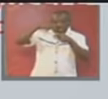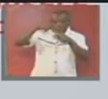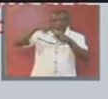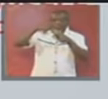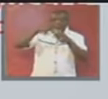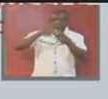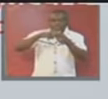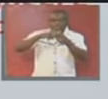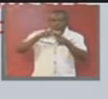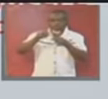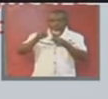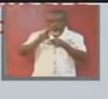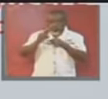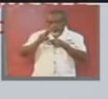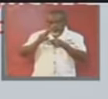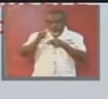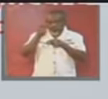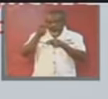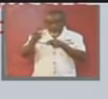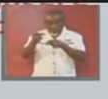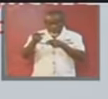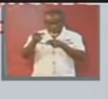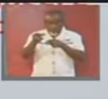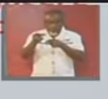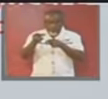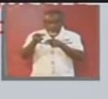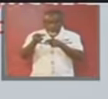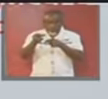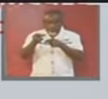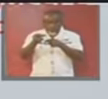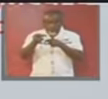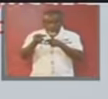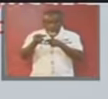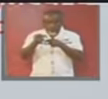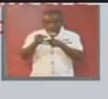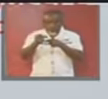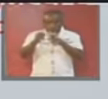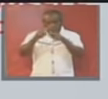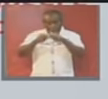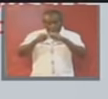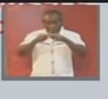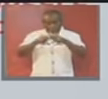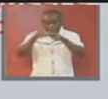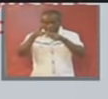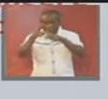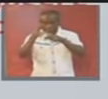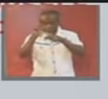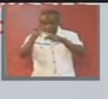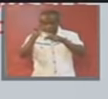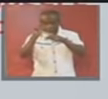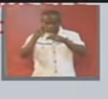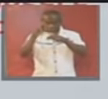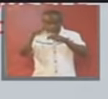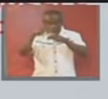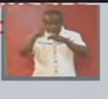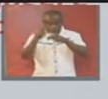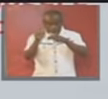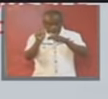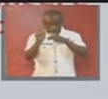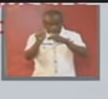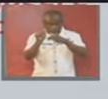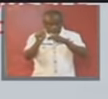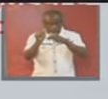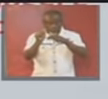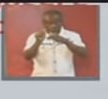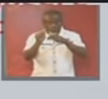to CARPHA's case definition of a particular viral load. We are taking those samples from people who